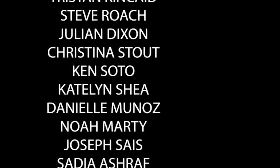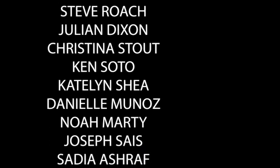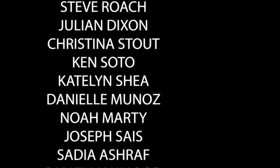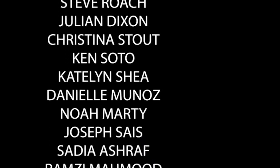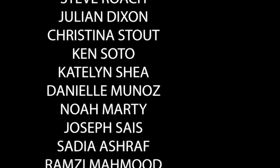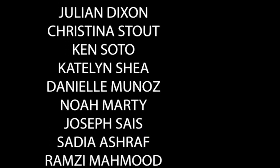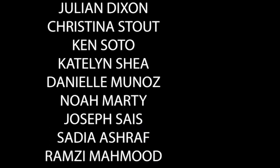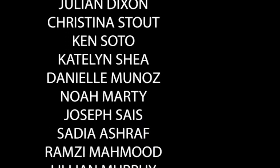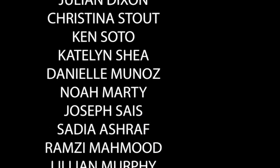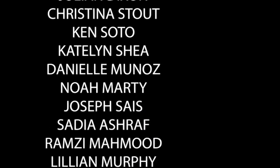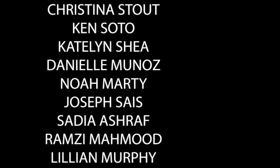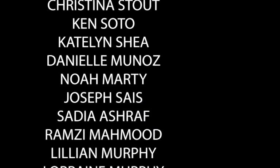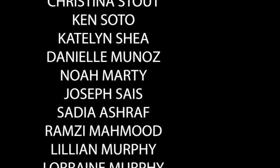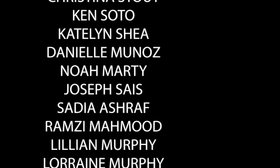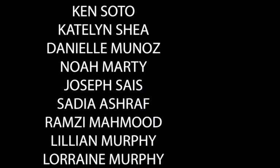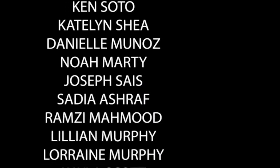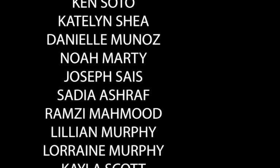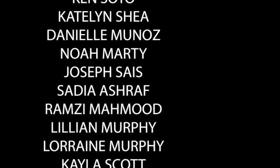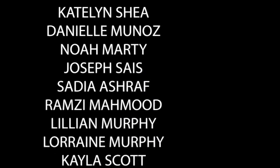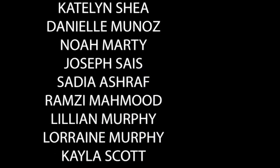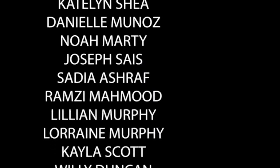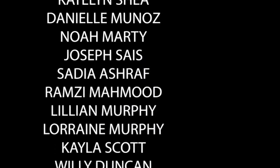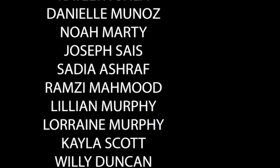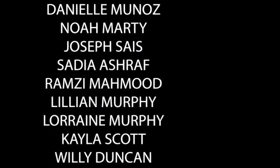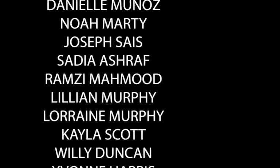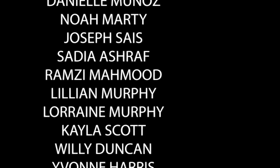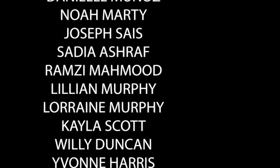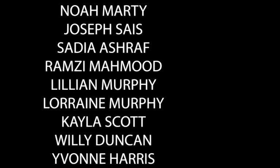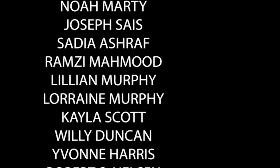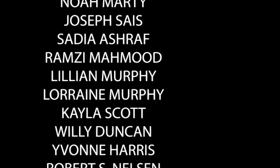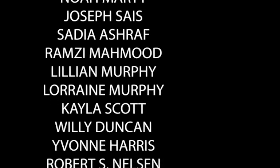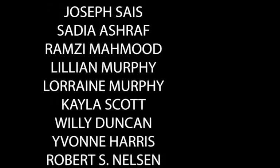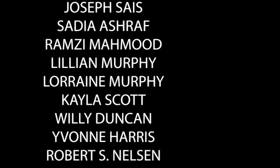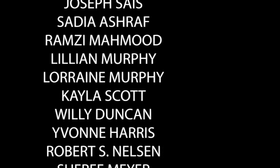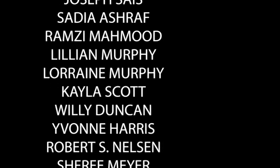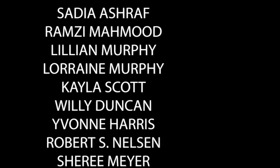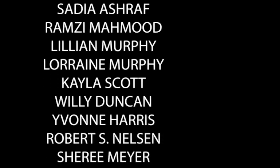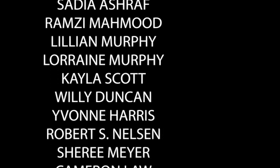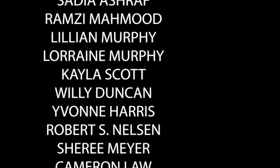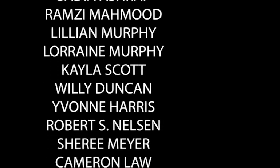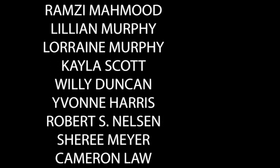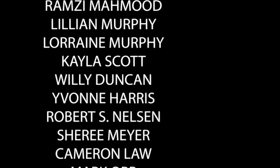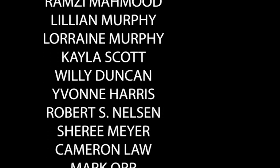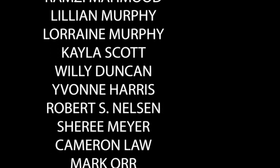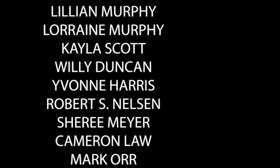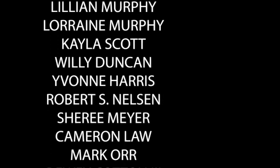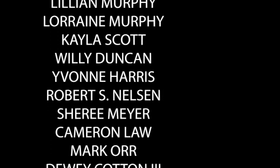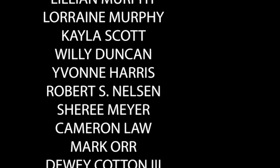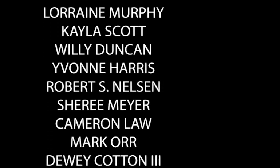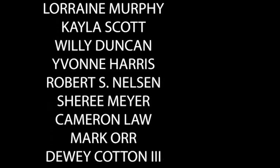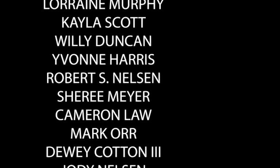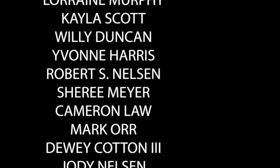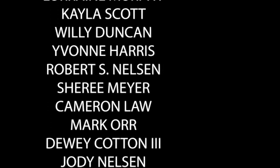Greetings. I'm Bernice Bastin-Martinez, a faculty member at Sac State and a member of